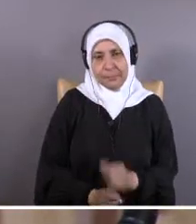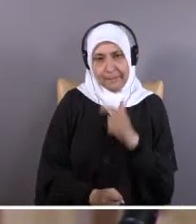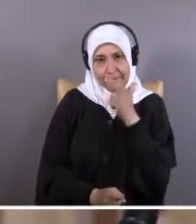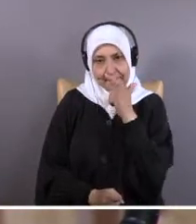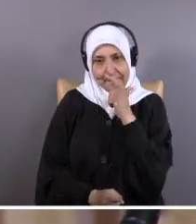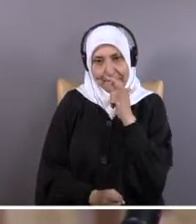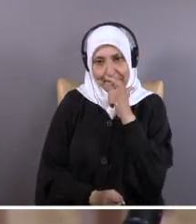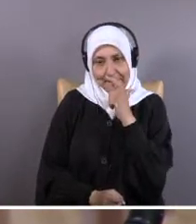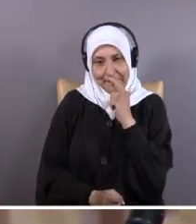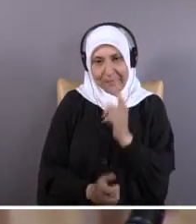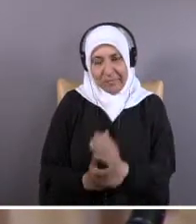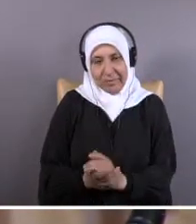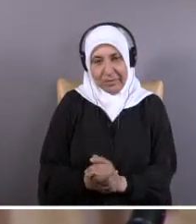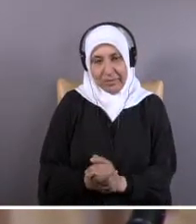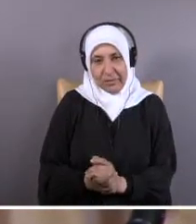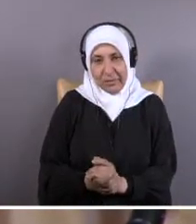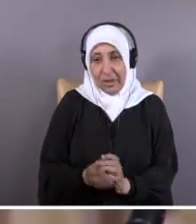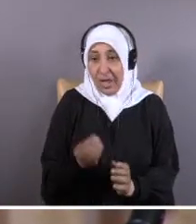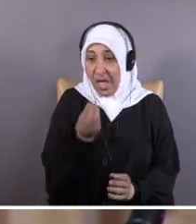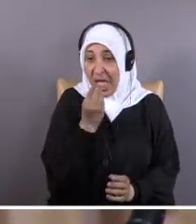Food security